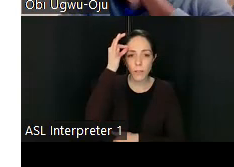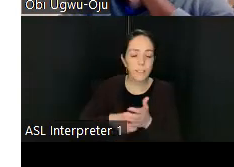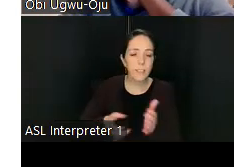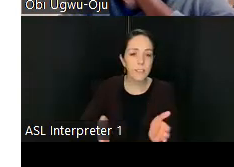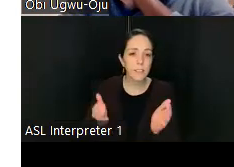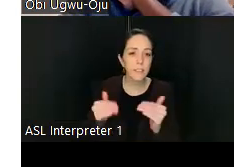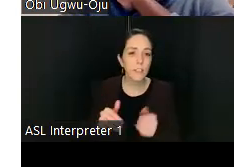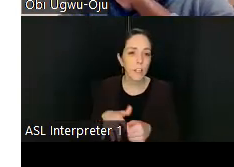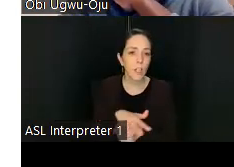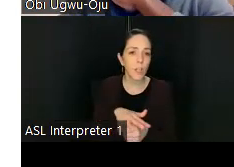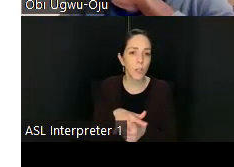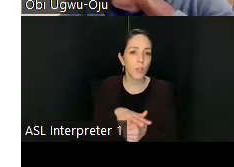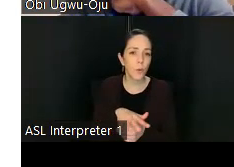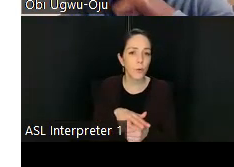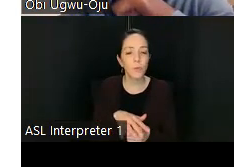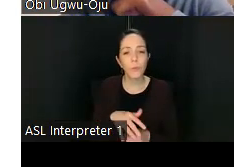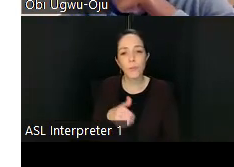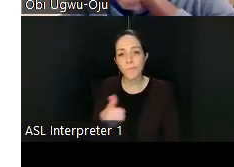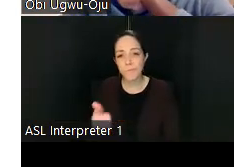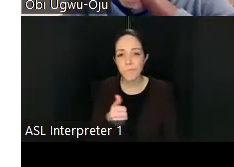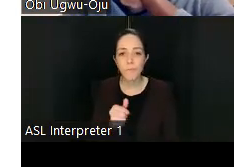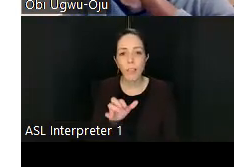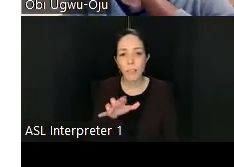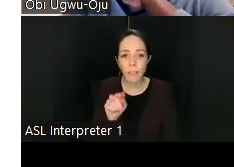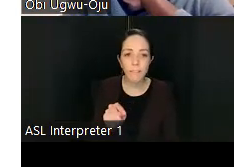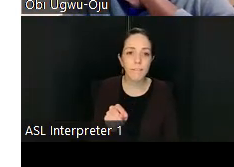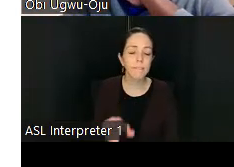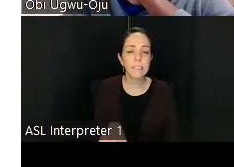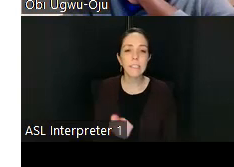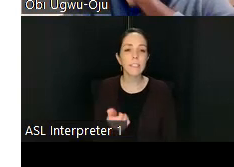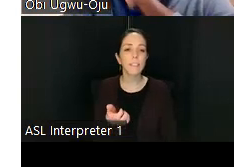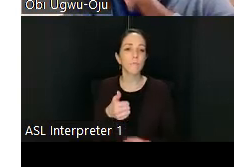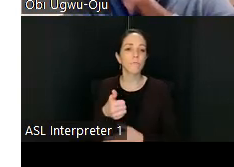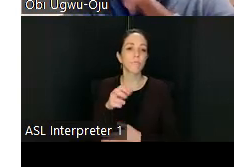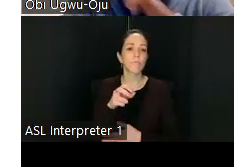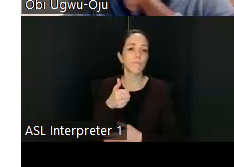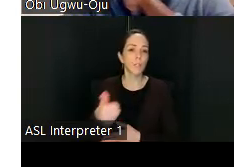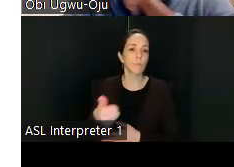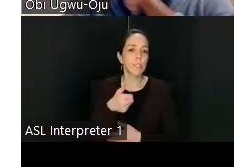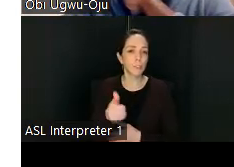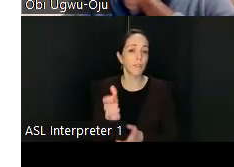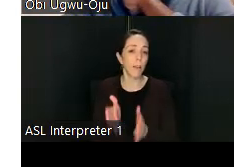including rideshare services to any board member upon request.